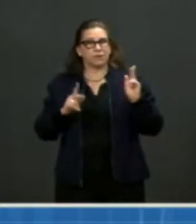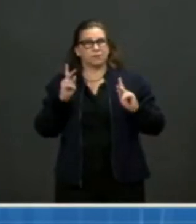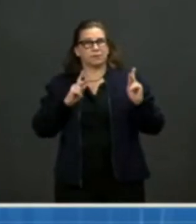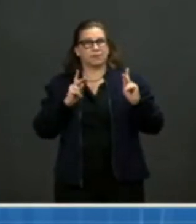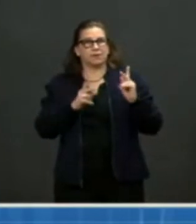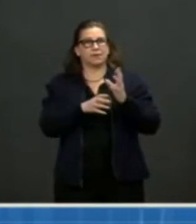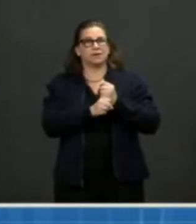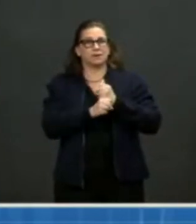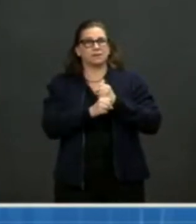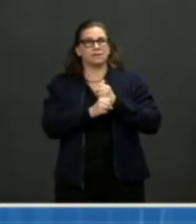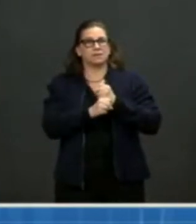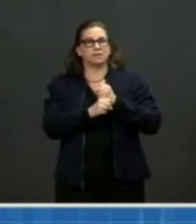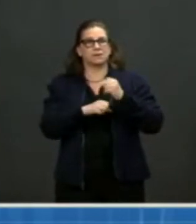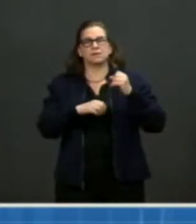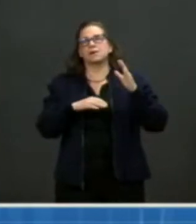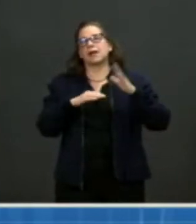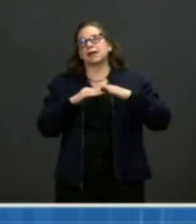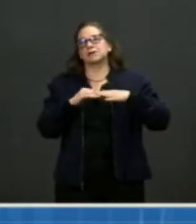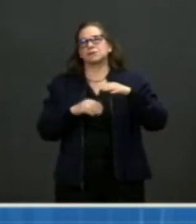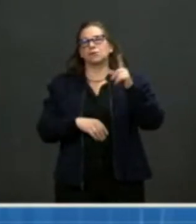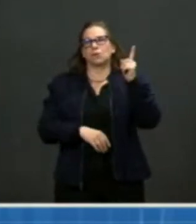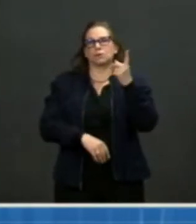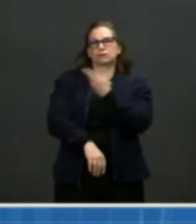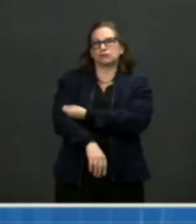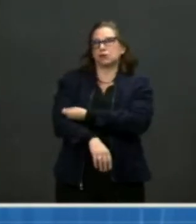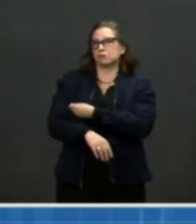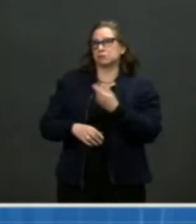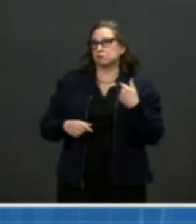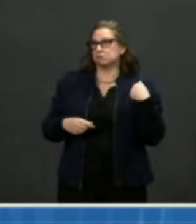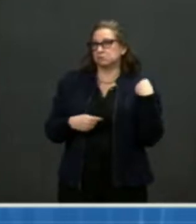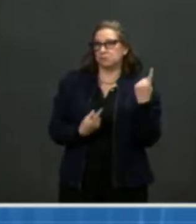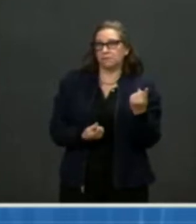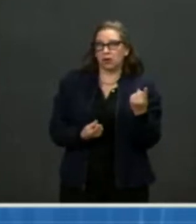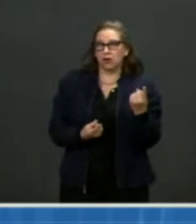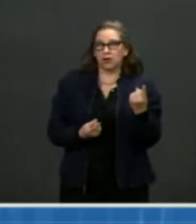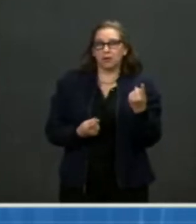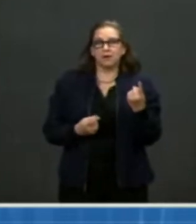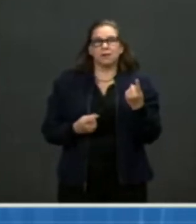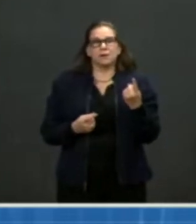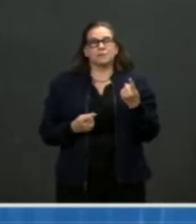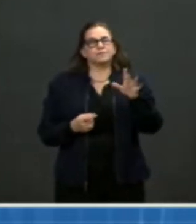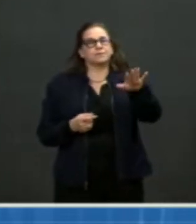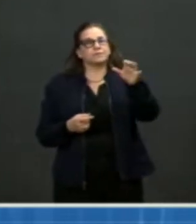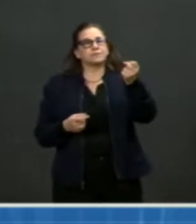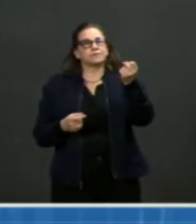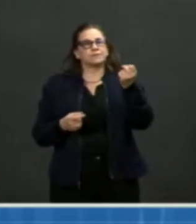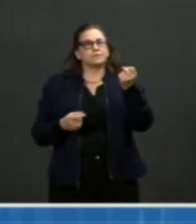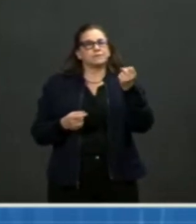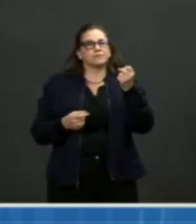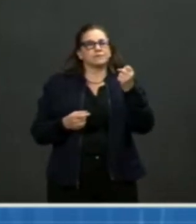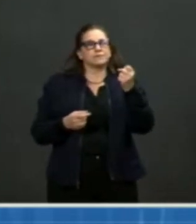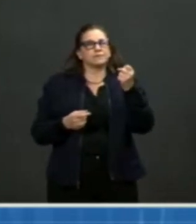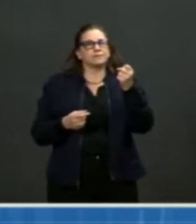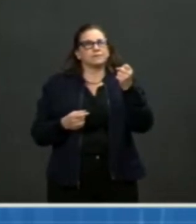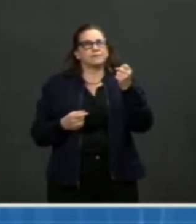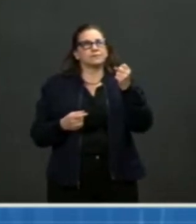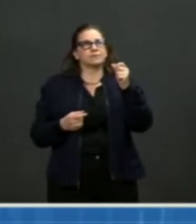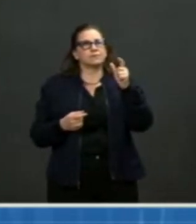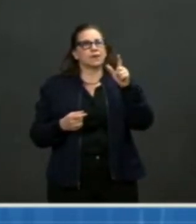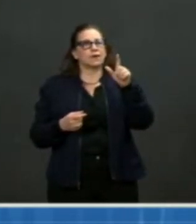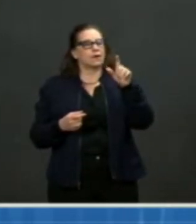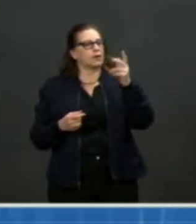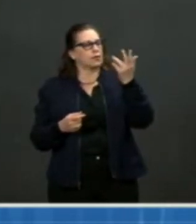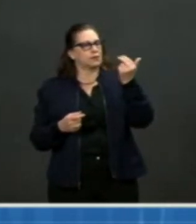over 44 million people, about 13% of the population, is fully vaccinated. And we have